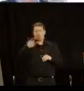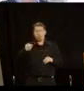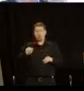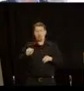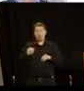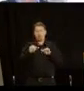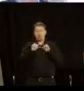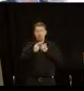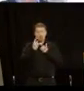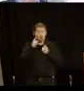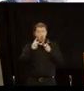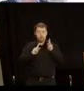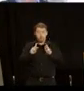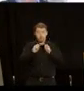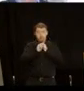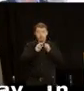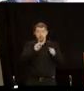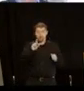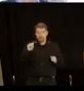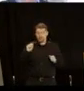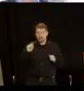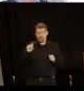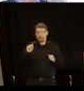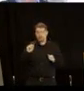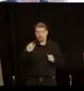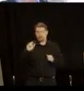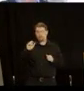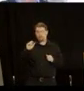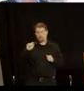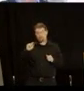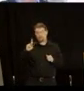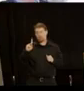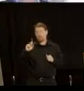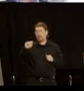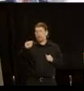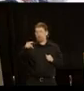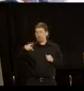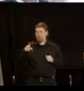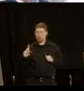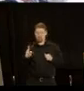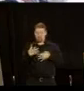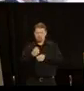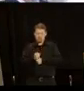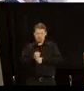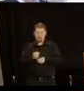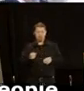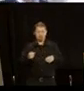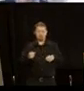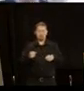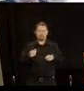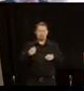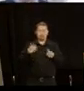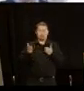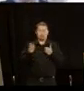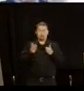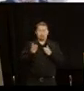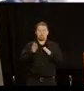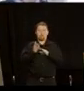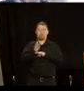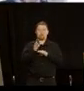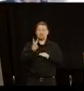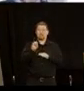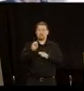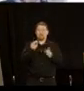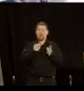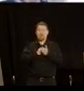The Agency for Persons with Disabilities, or APD for short, is blessed to be able to serve more than 60,000 Floridians with